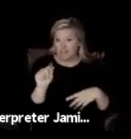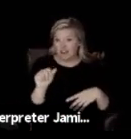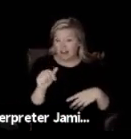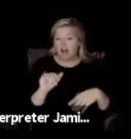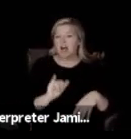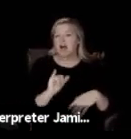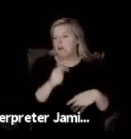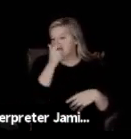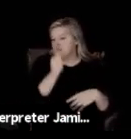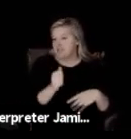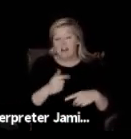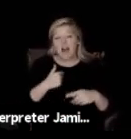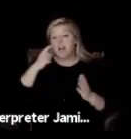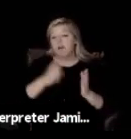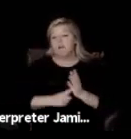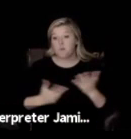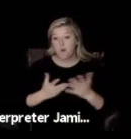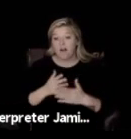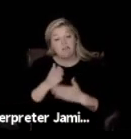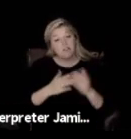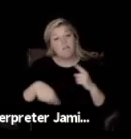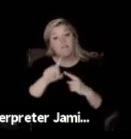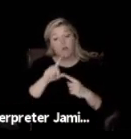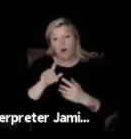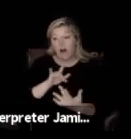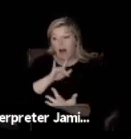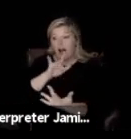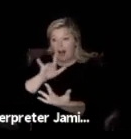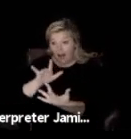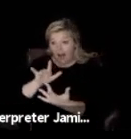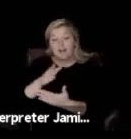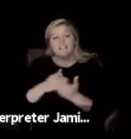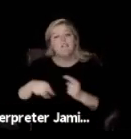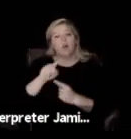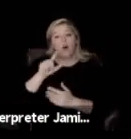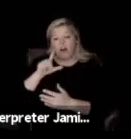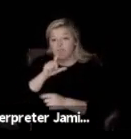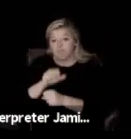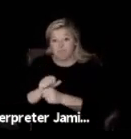me. Some of you are getting to the door. Some of you are getting in the door, but